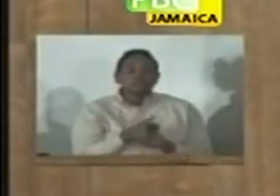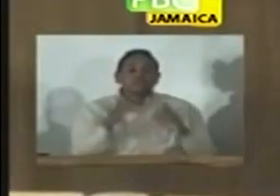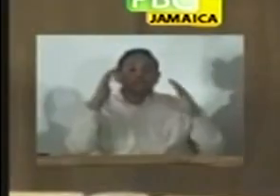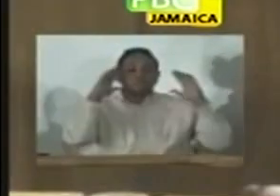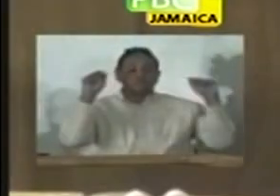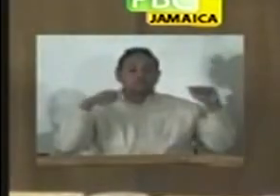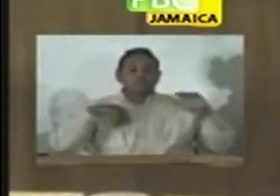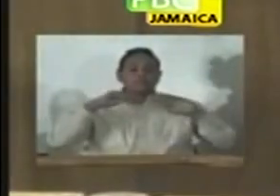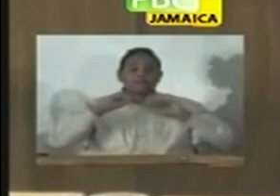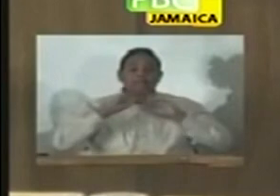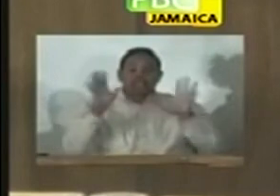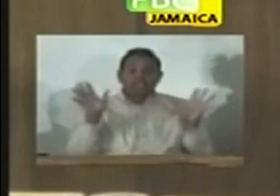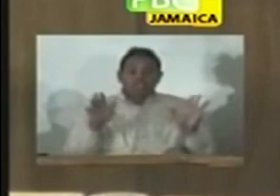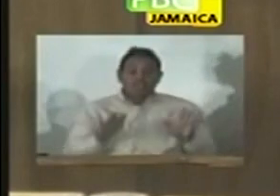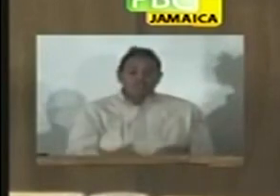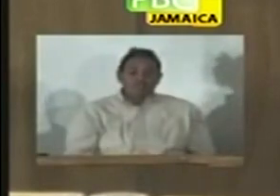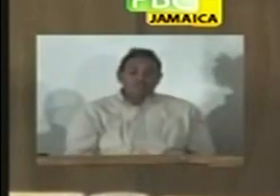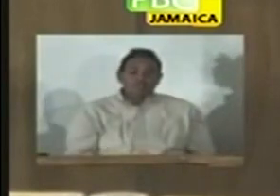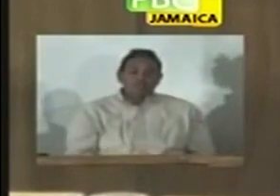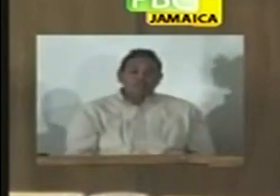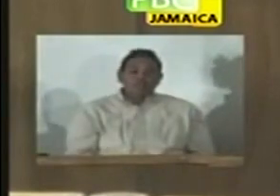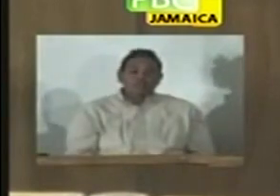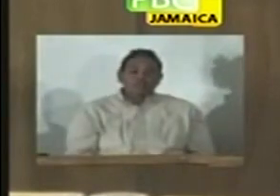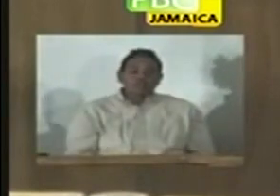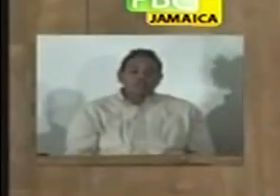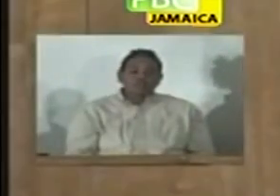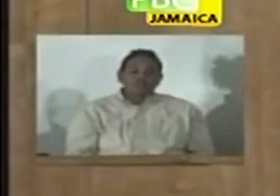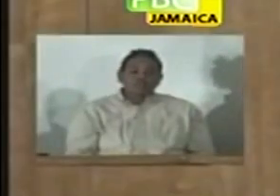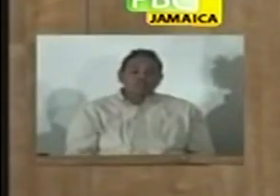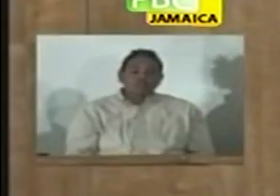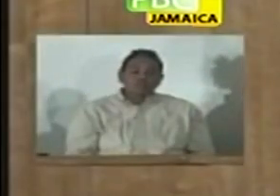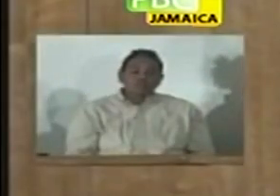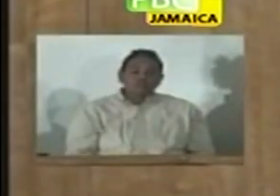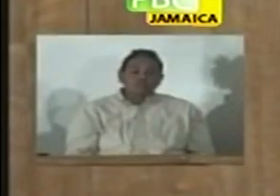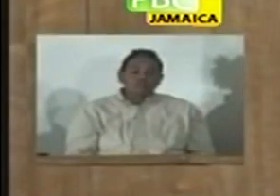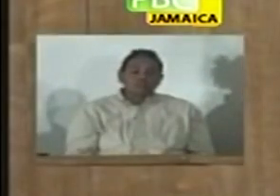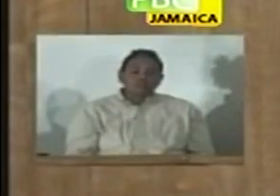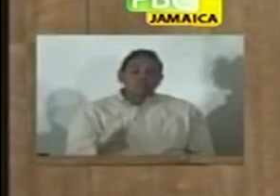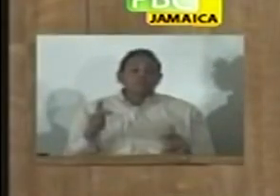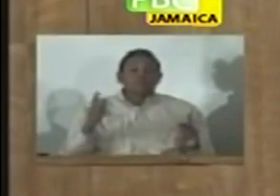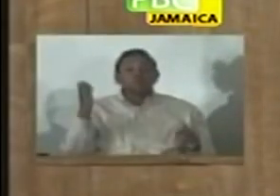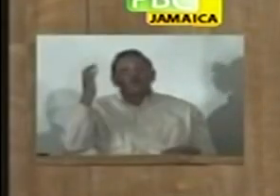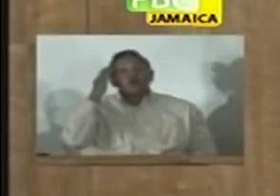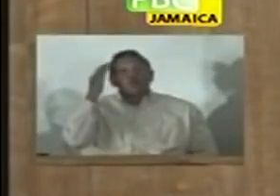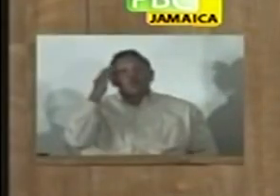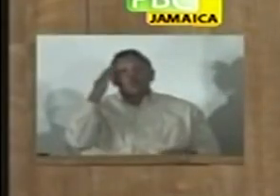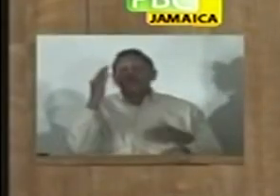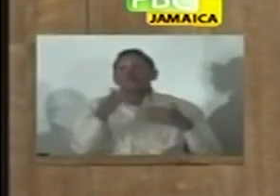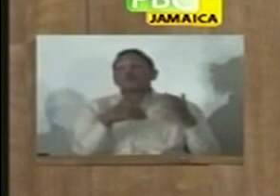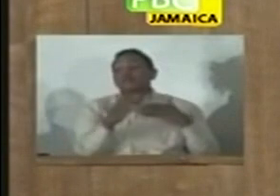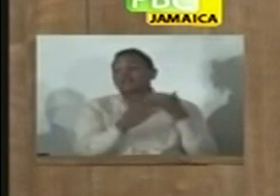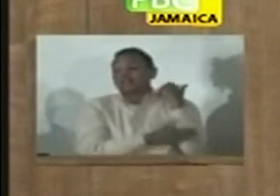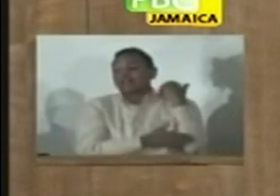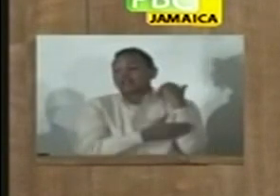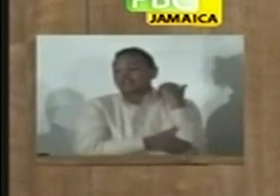you. The people out there want to know, whether the National Education Trust,